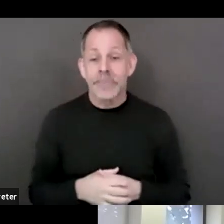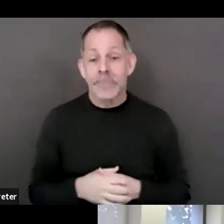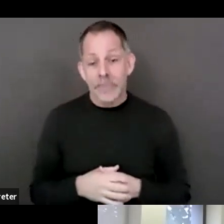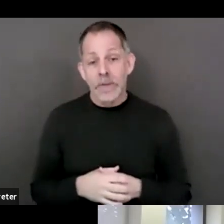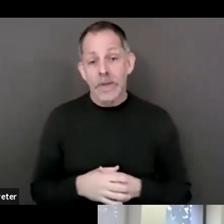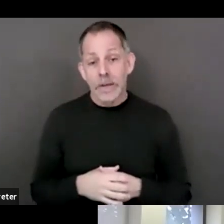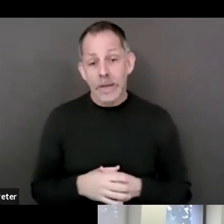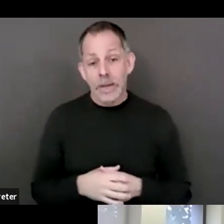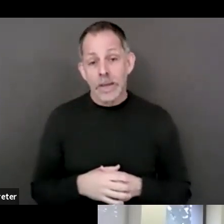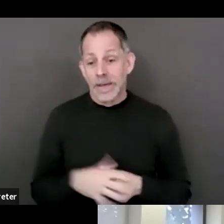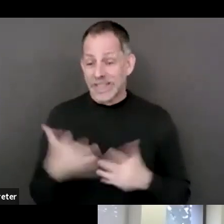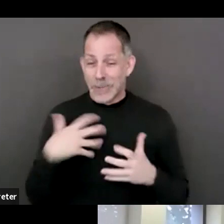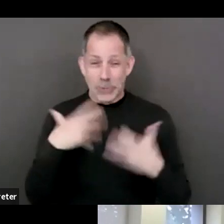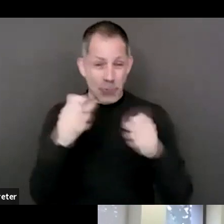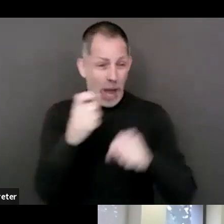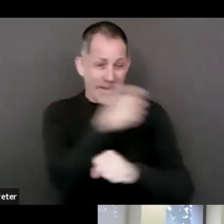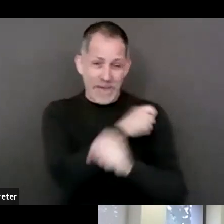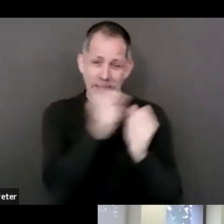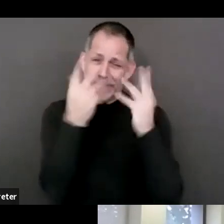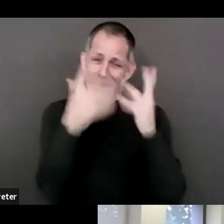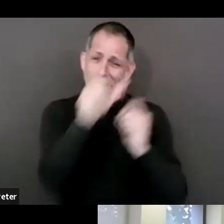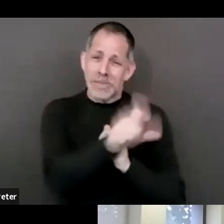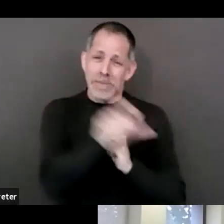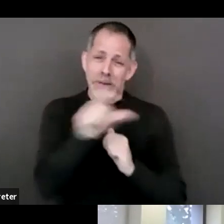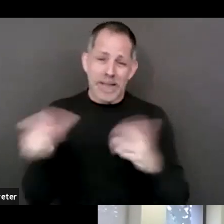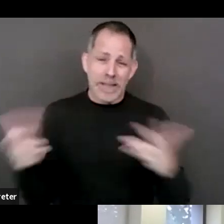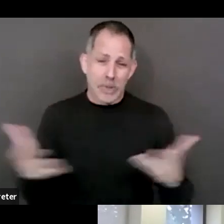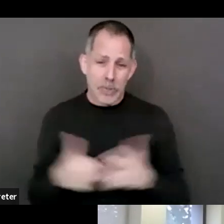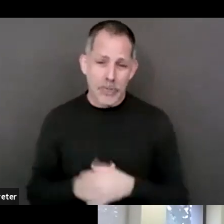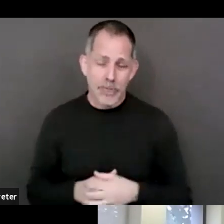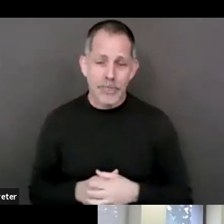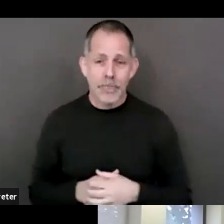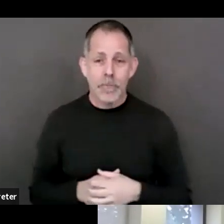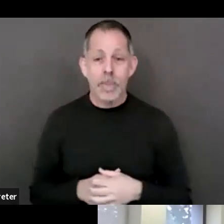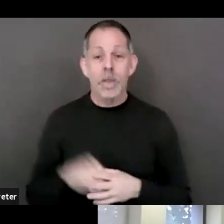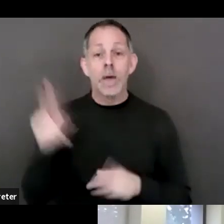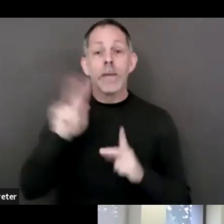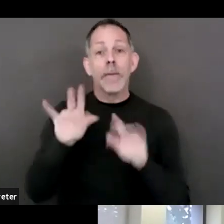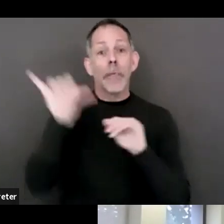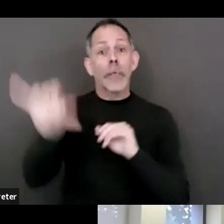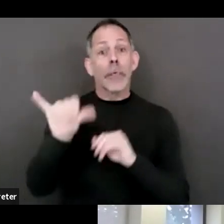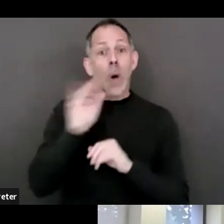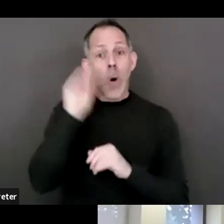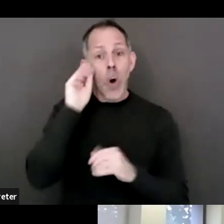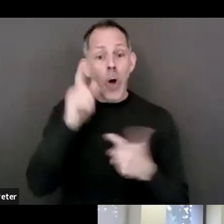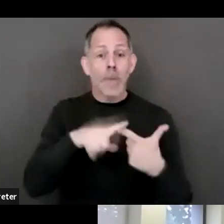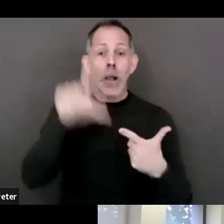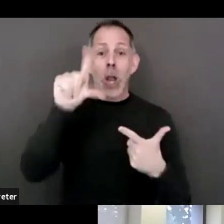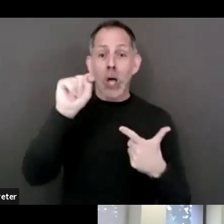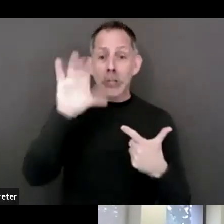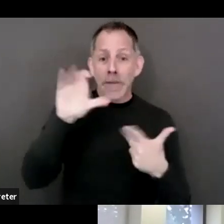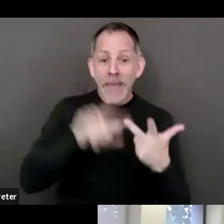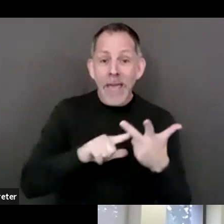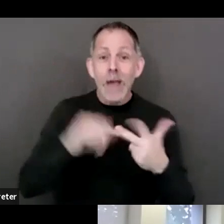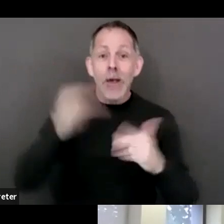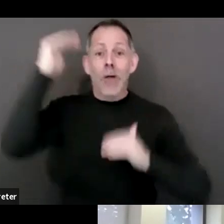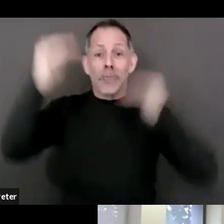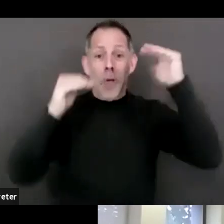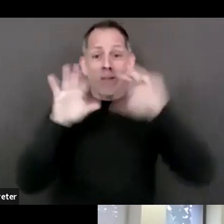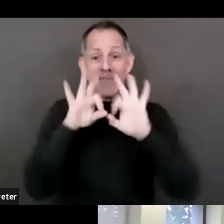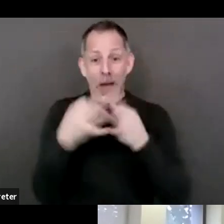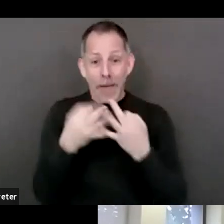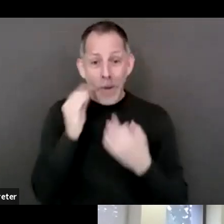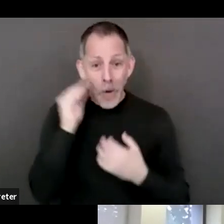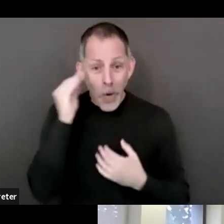to homebound and long-term care and adult family homes, we're also participating in some small pop-up clinics for